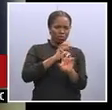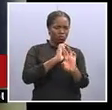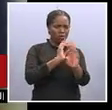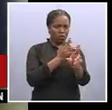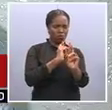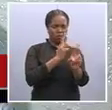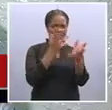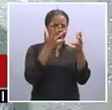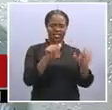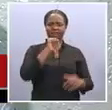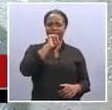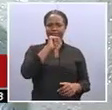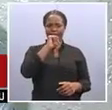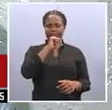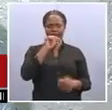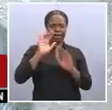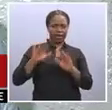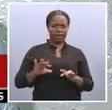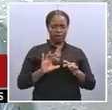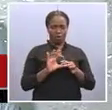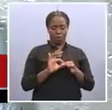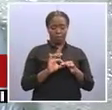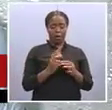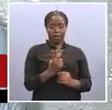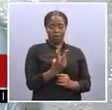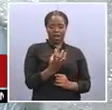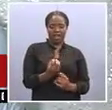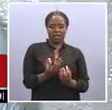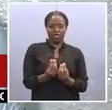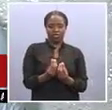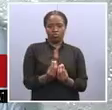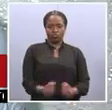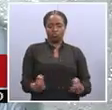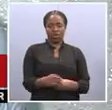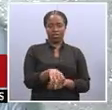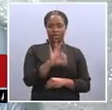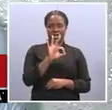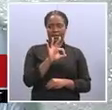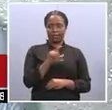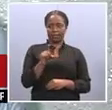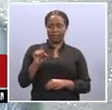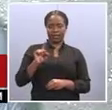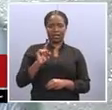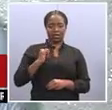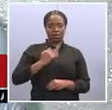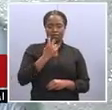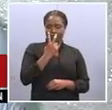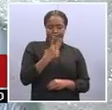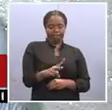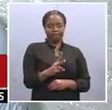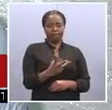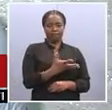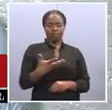restraining order. Nomsa's son says he doesn't think he can ever erase what he witnessed, but he